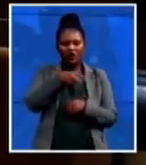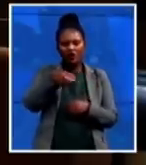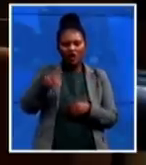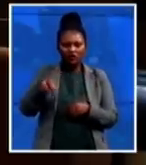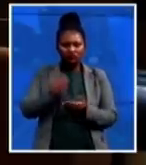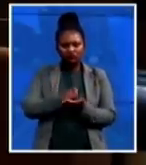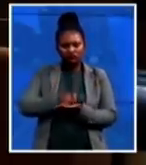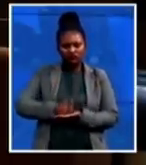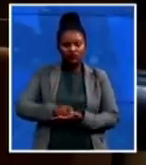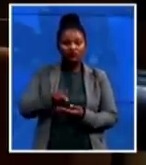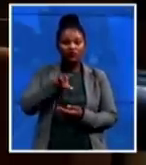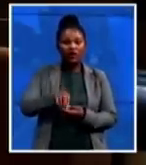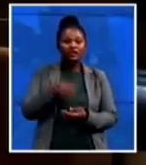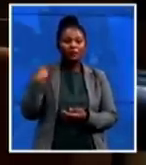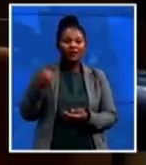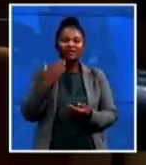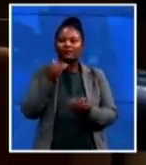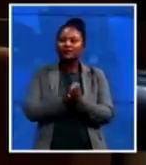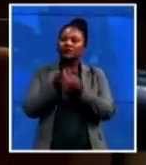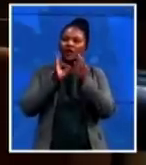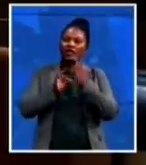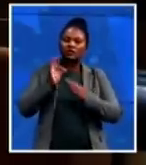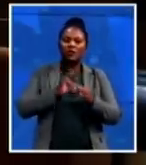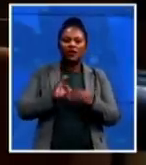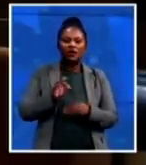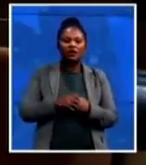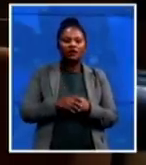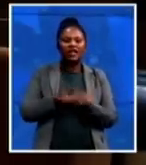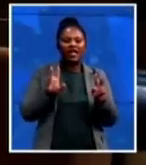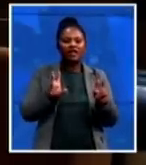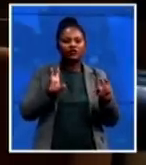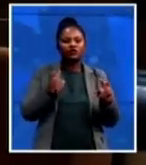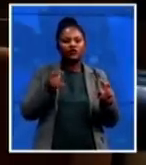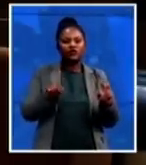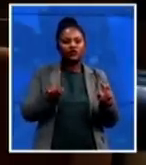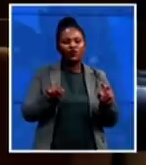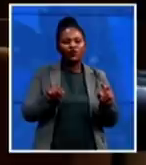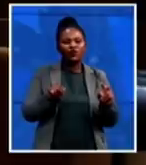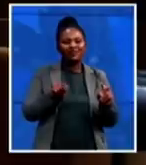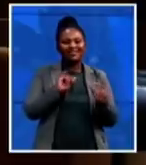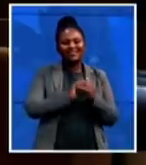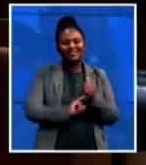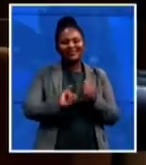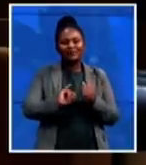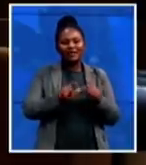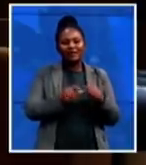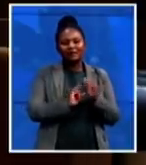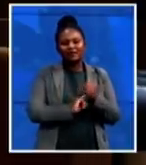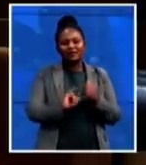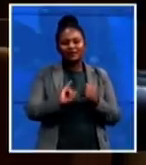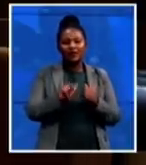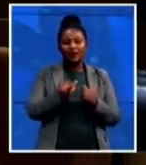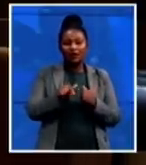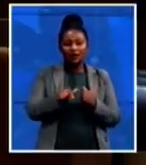clarify if the issue of the Cape independence, which again has been in the spotlight during the